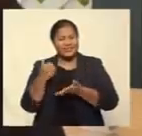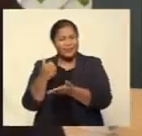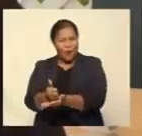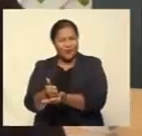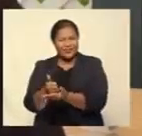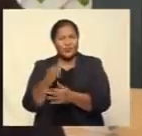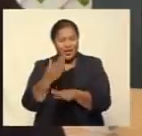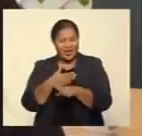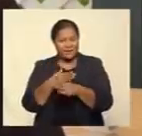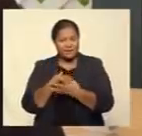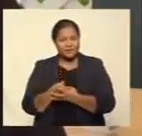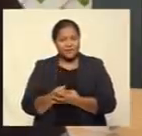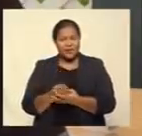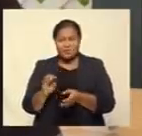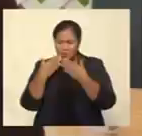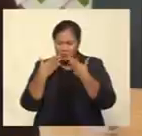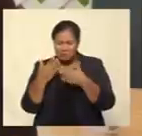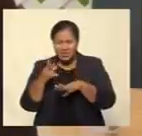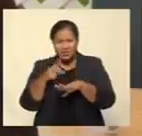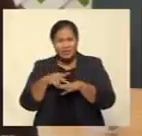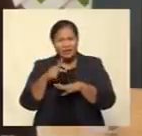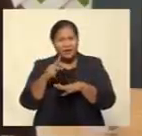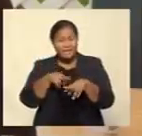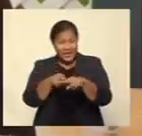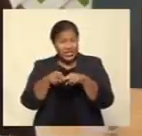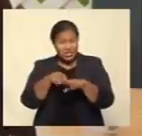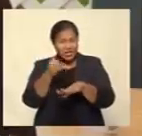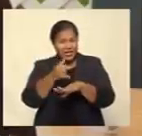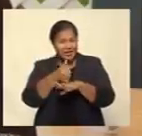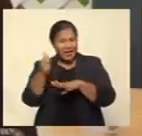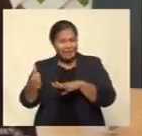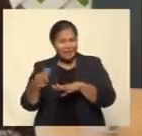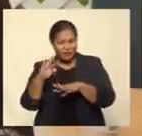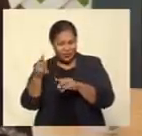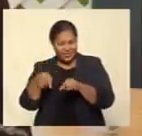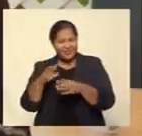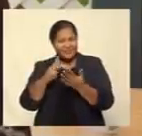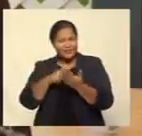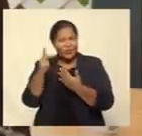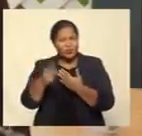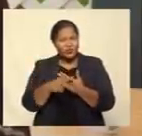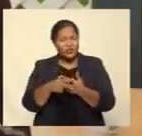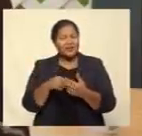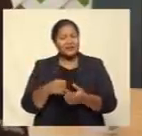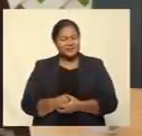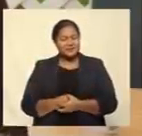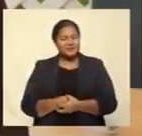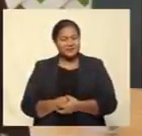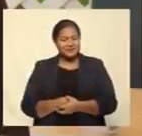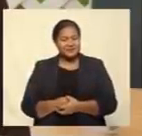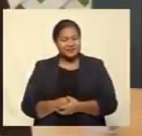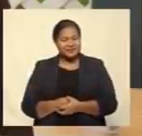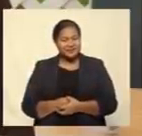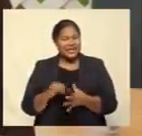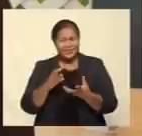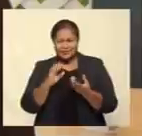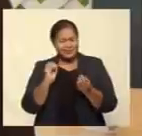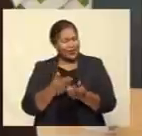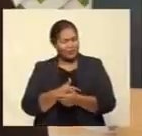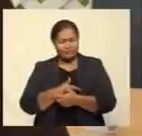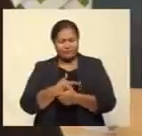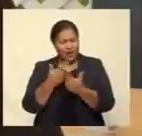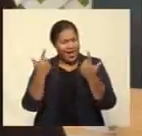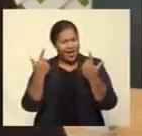the Fiji government to create this Blue Lane process is so great